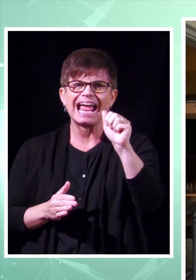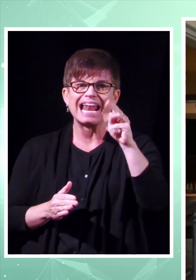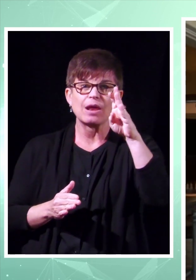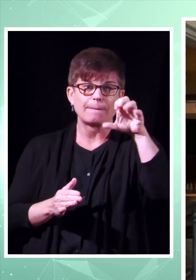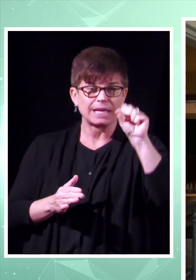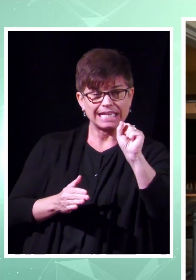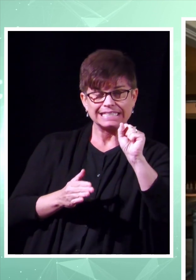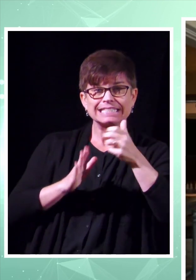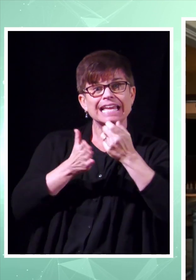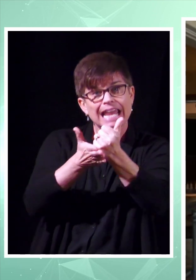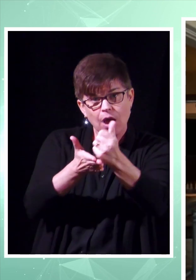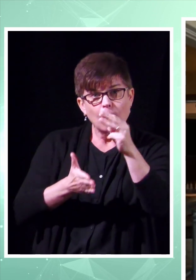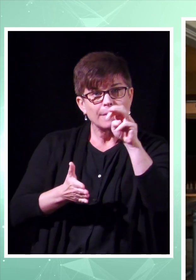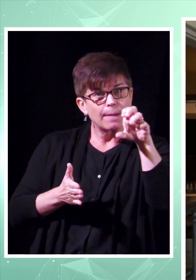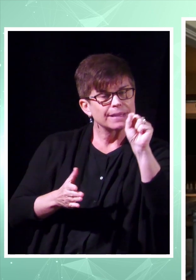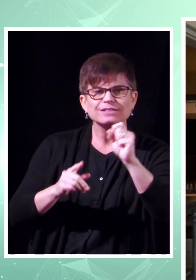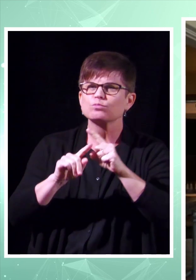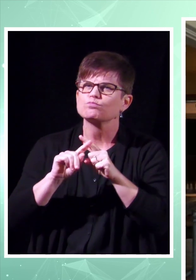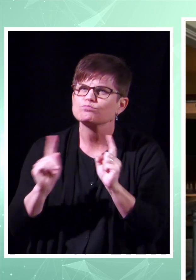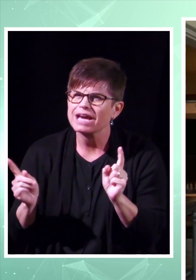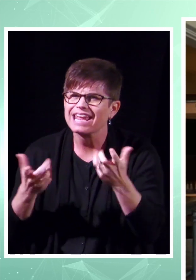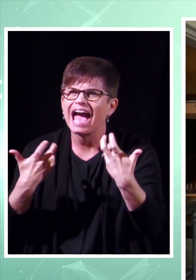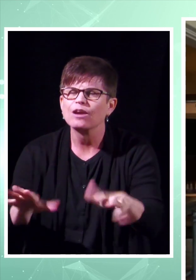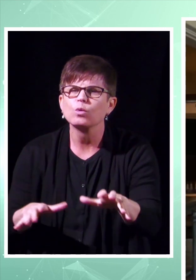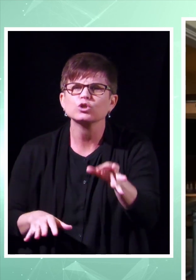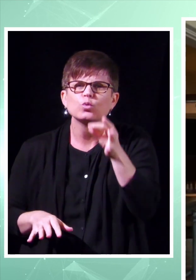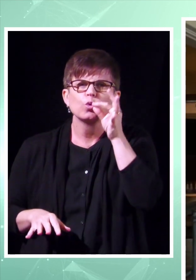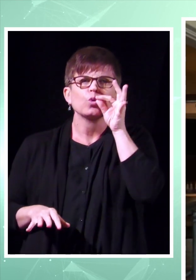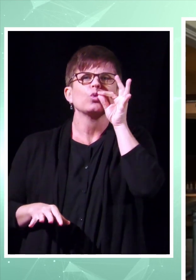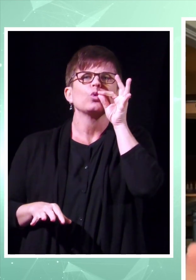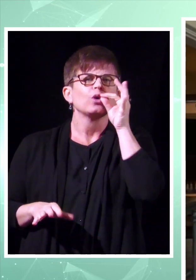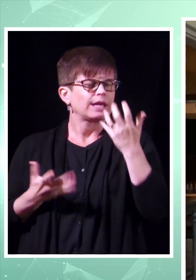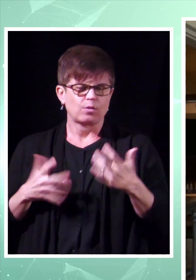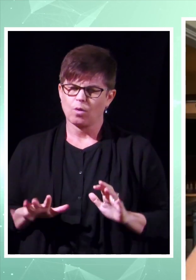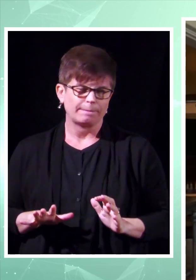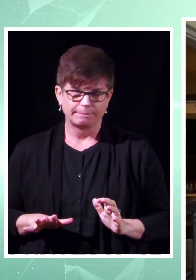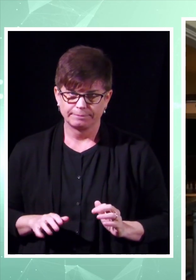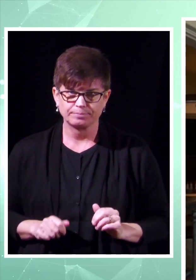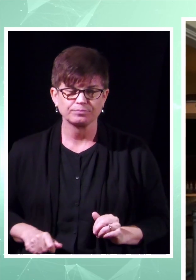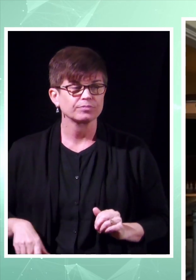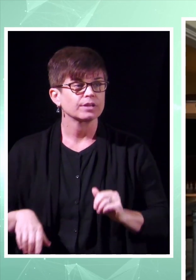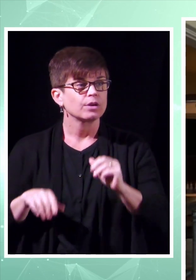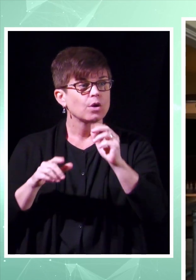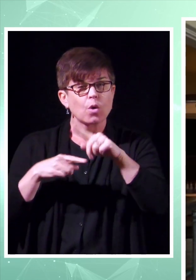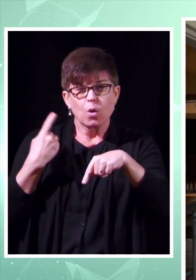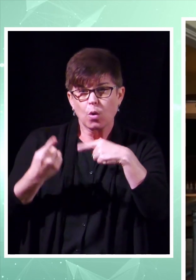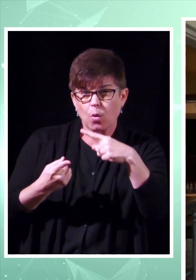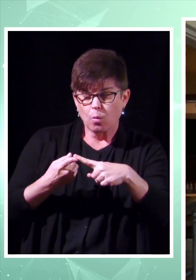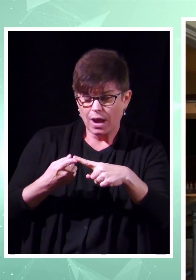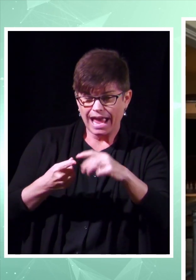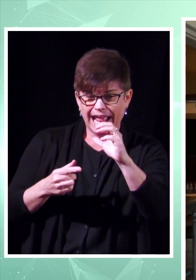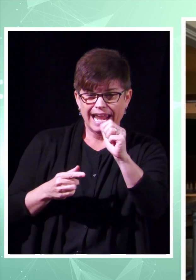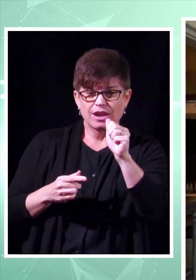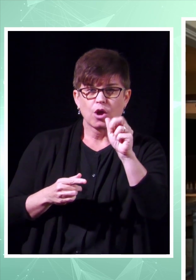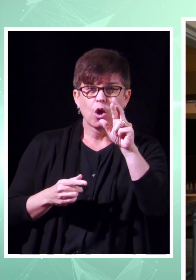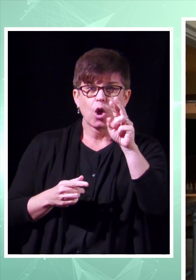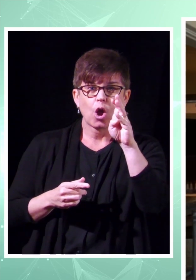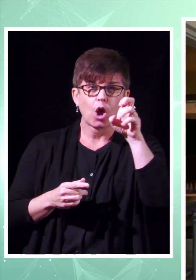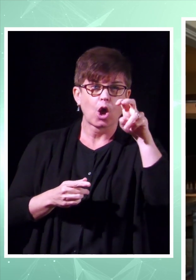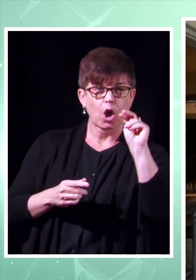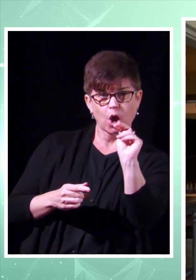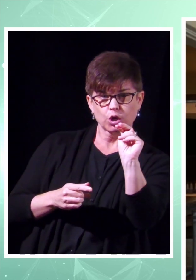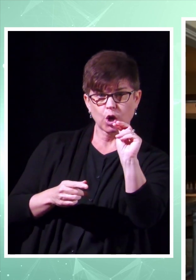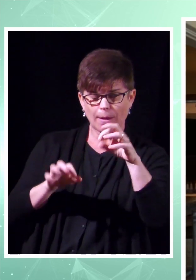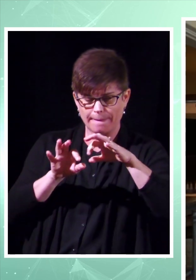I don't want you to light it on fire and suck in the smoke. When you take a carbon-based material, whether that be dried